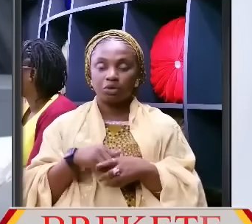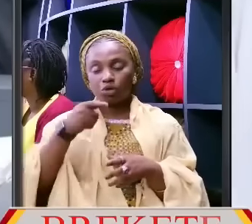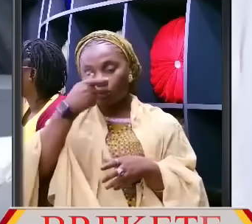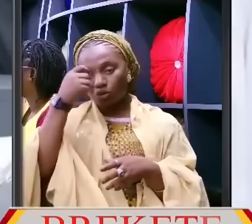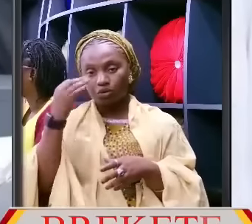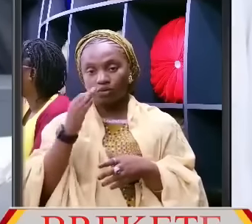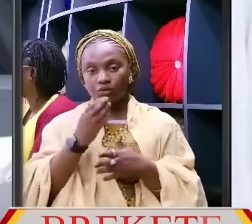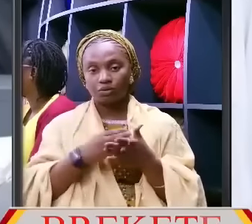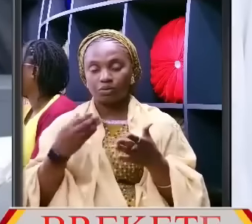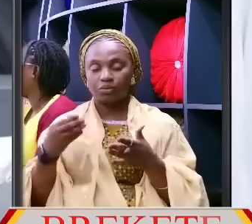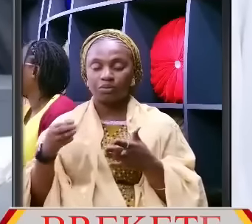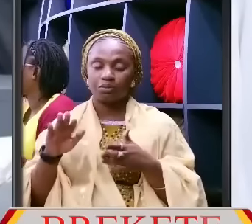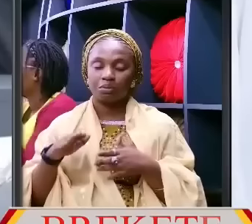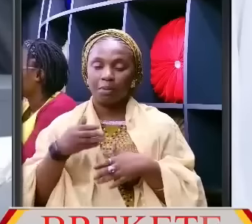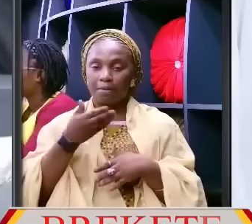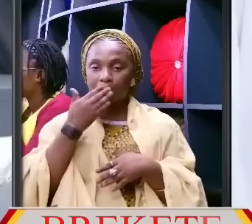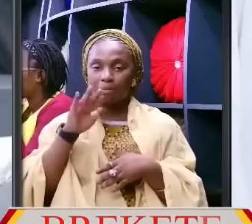things, what I do.